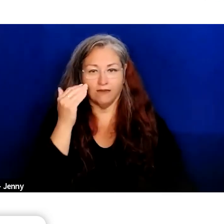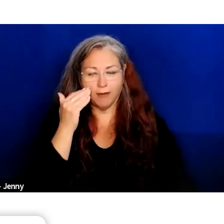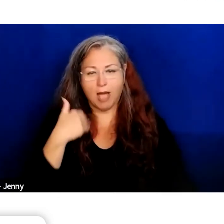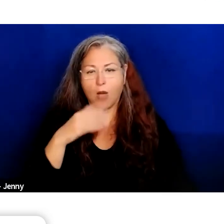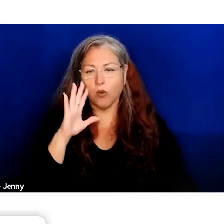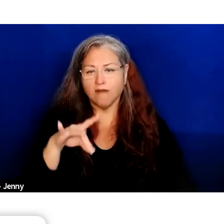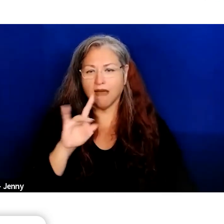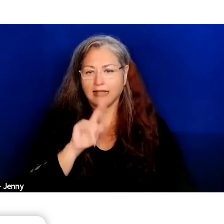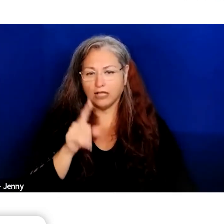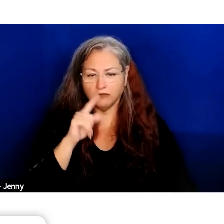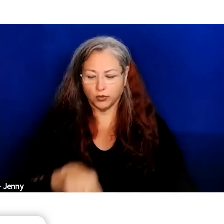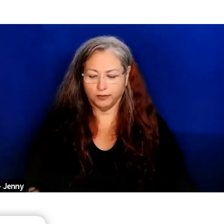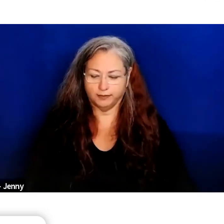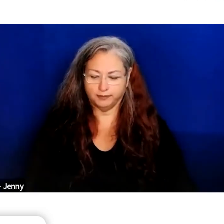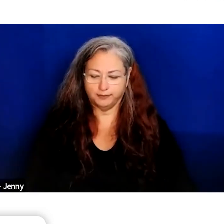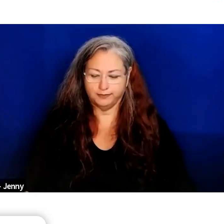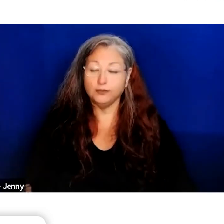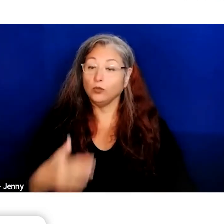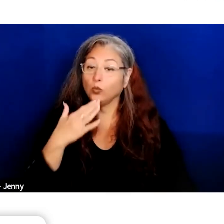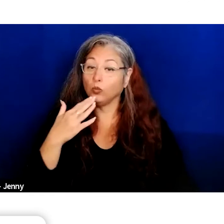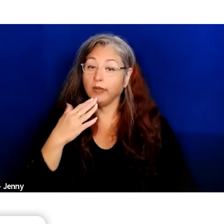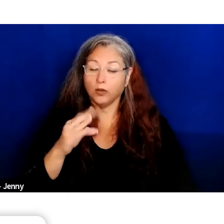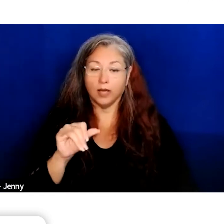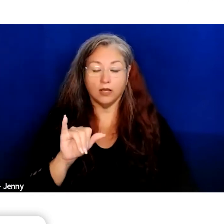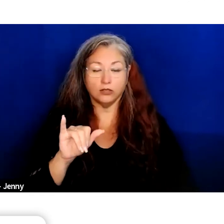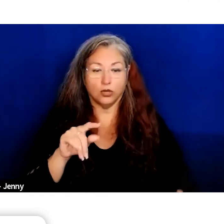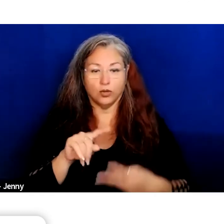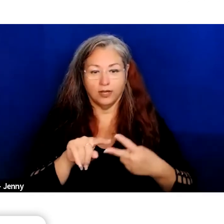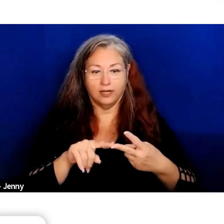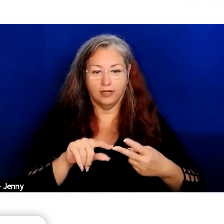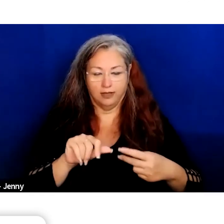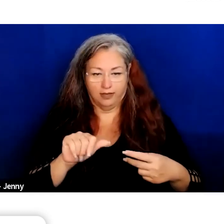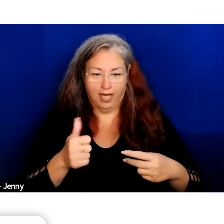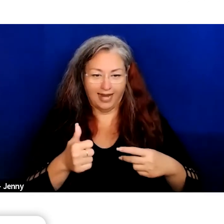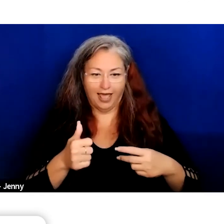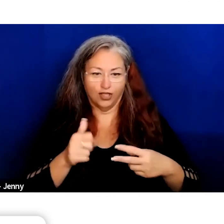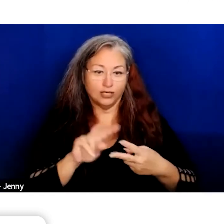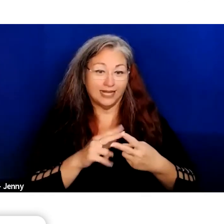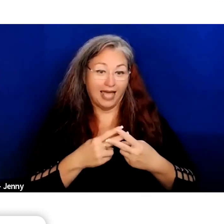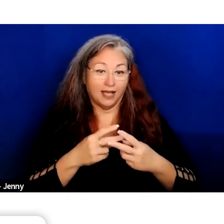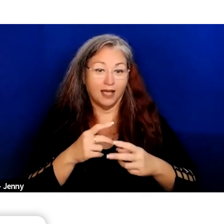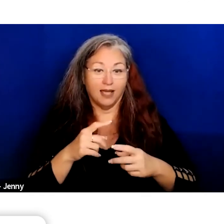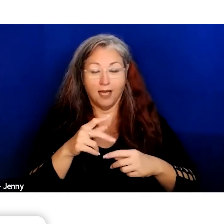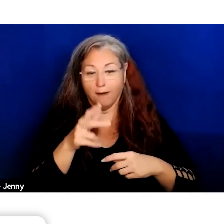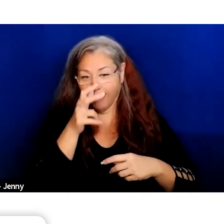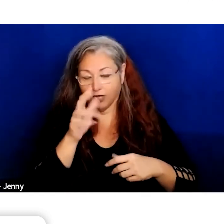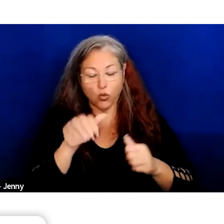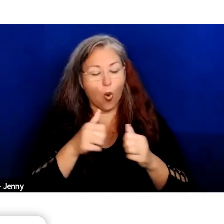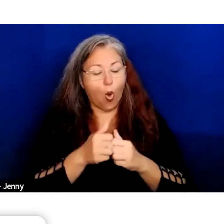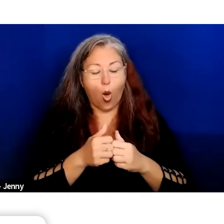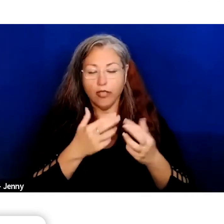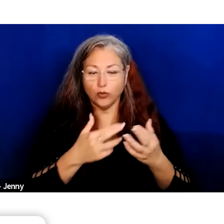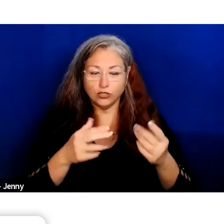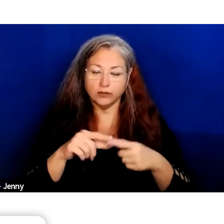you. Thank you so much. And also, it's another Slack plug is that we do share all the resources, the